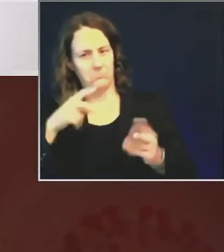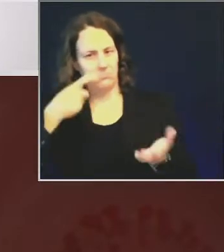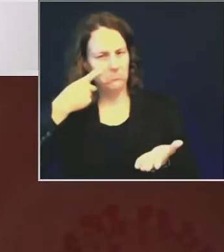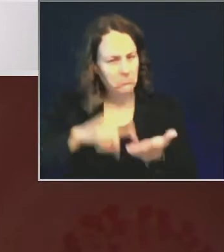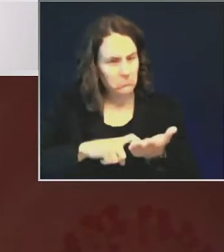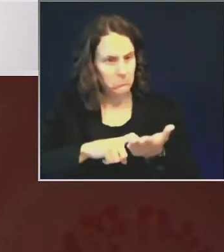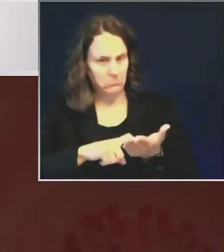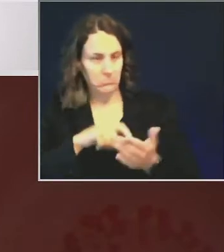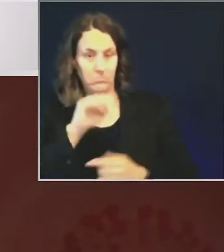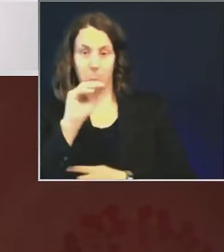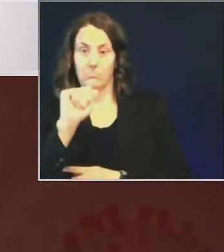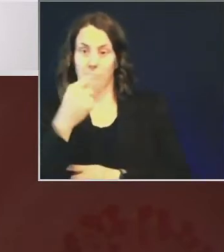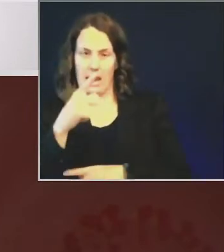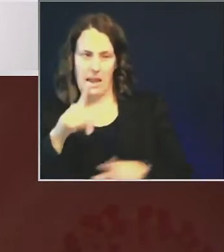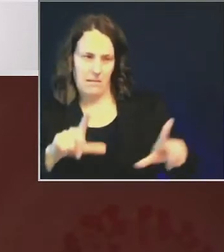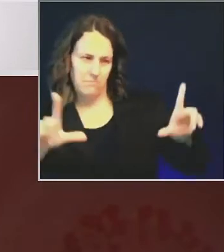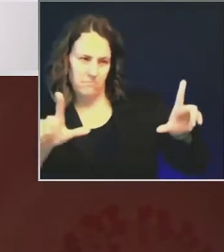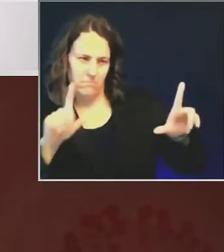geographic